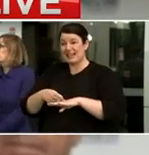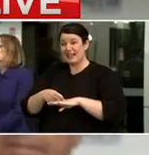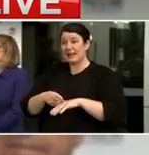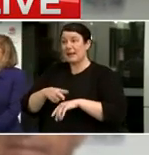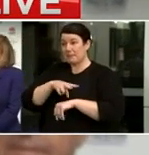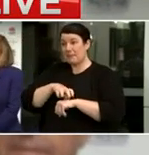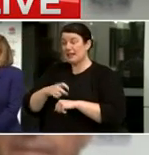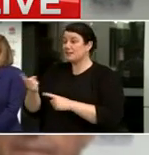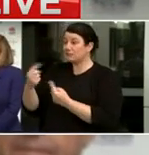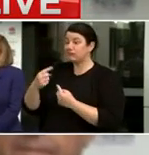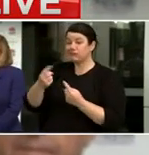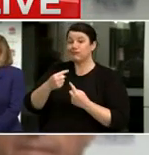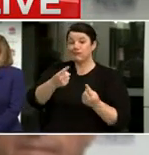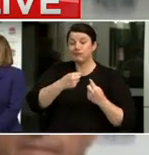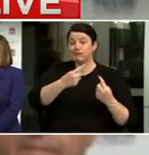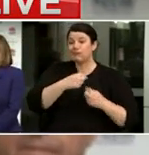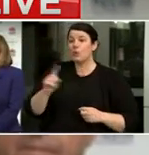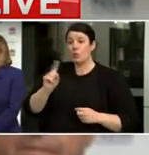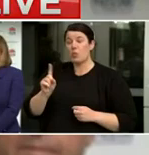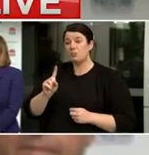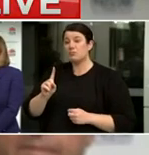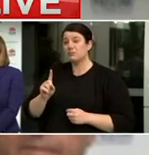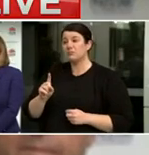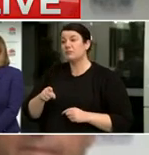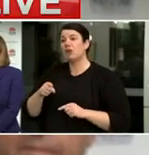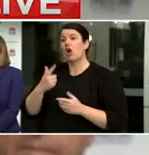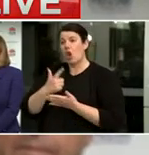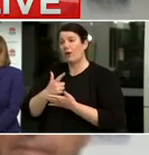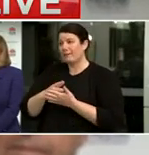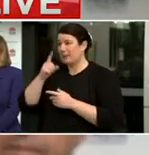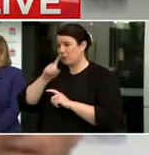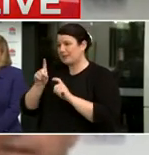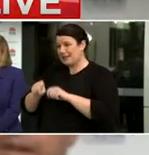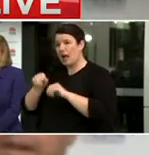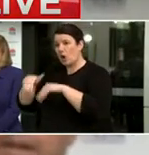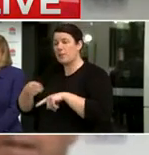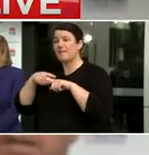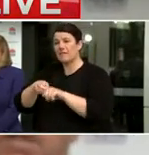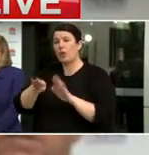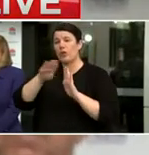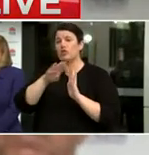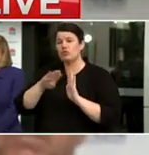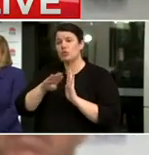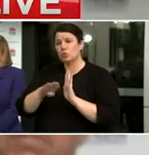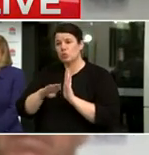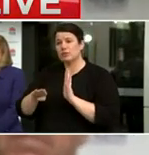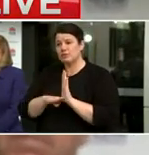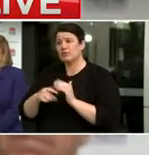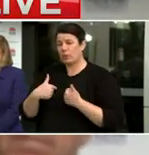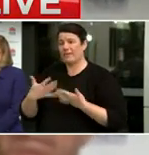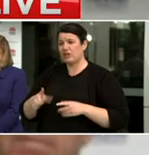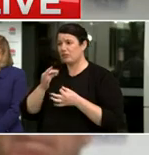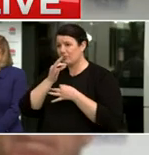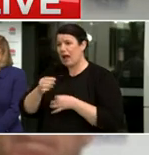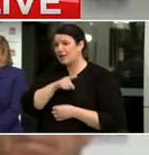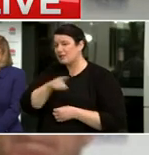are reporting that there's a good deal of consideration and compliance with those requests around